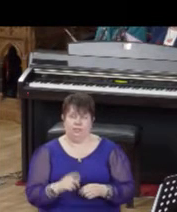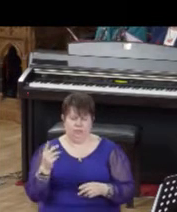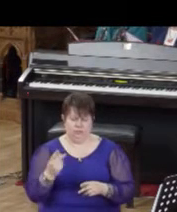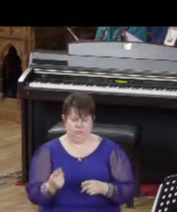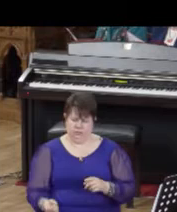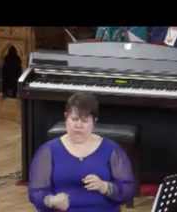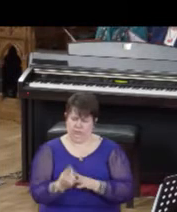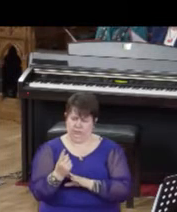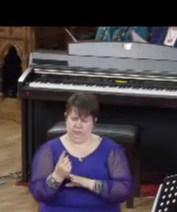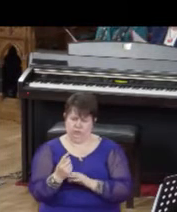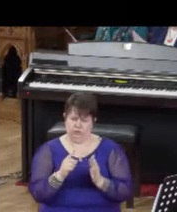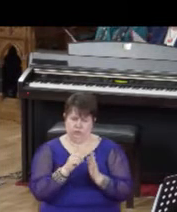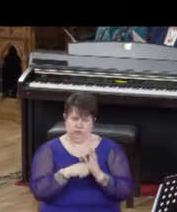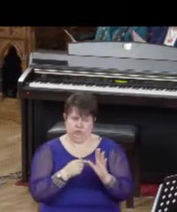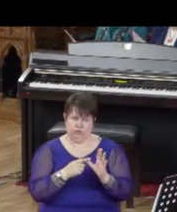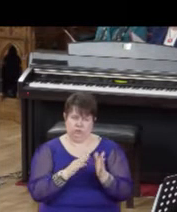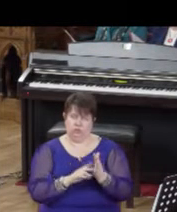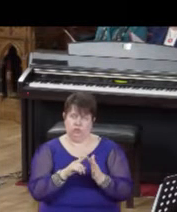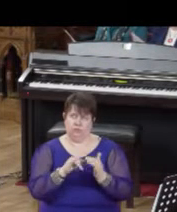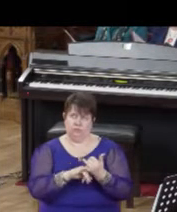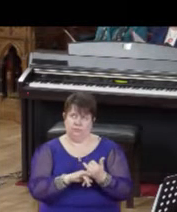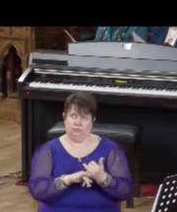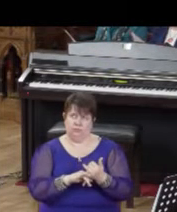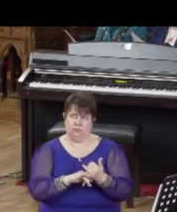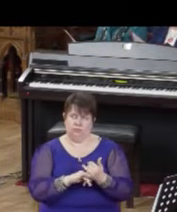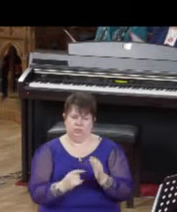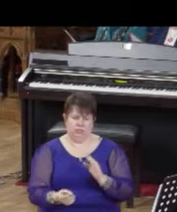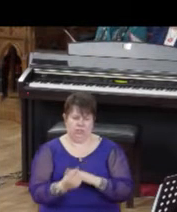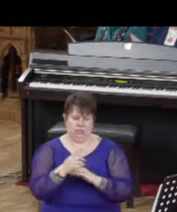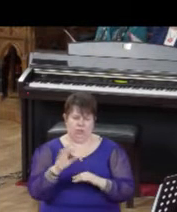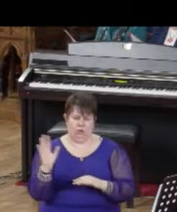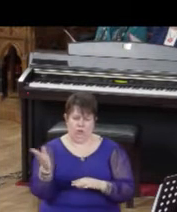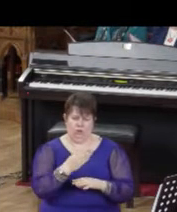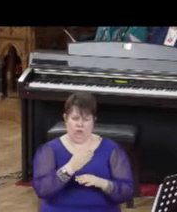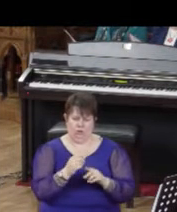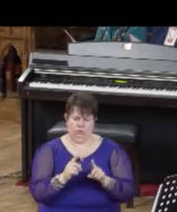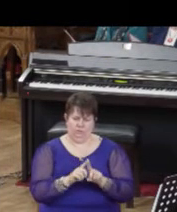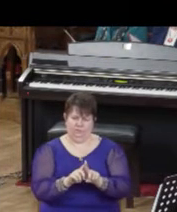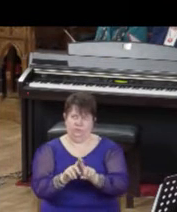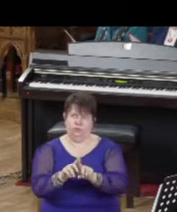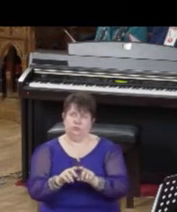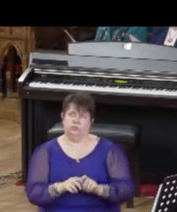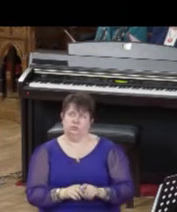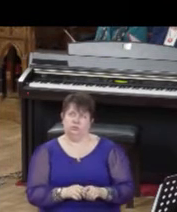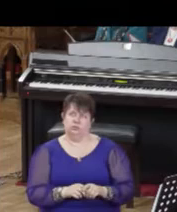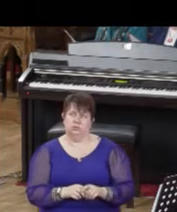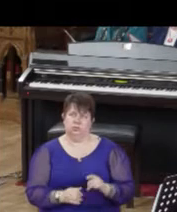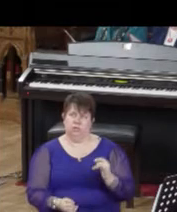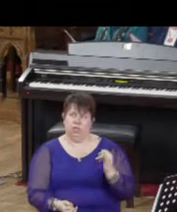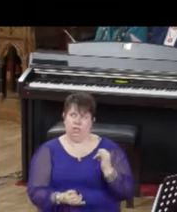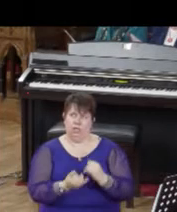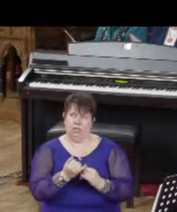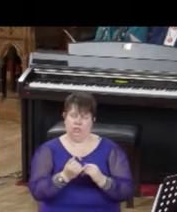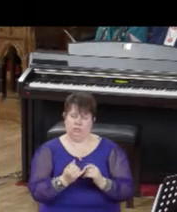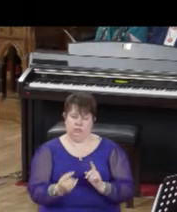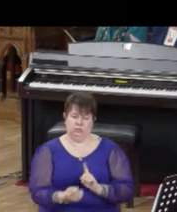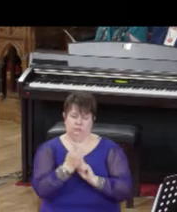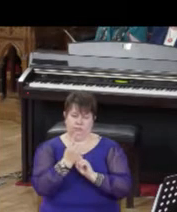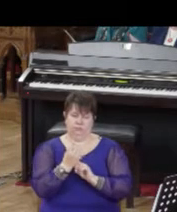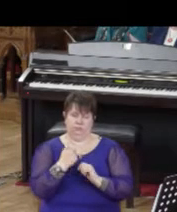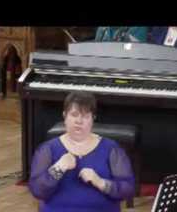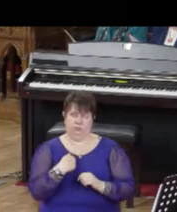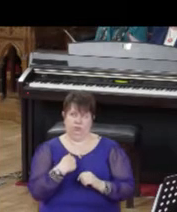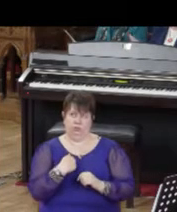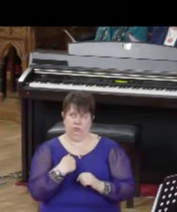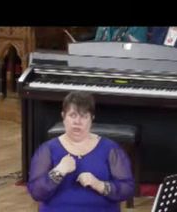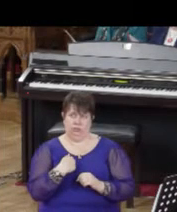Then He appeared to James, then to all the apostles, and last of all, He appeared to me also, as